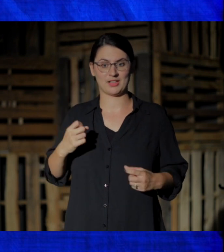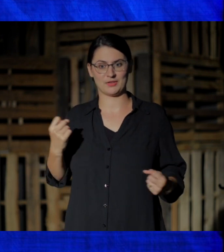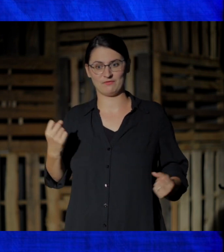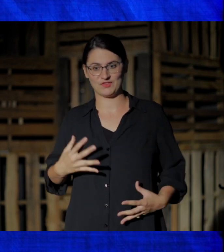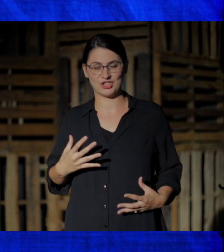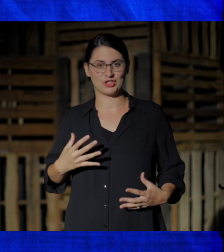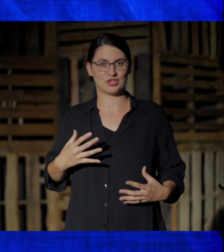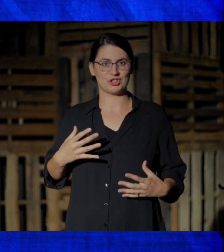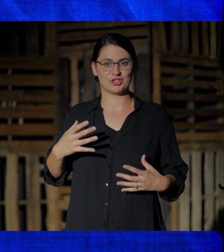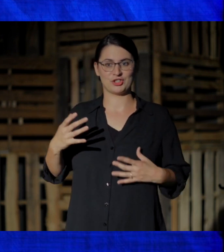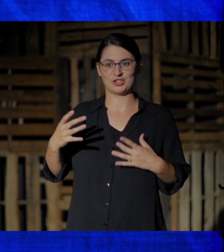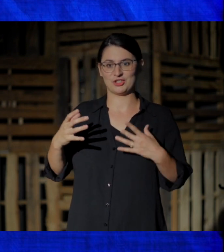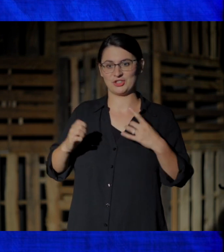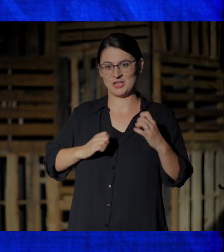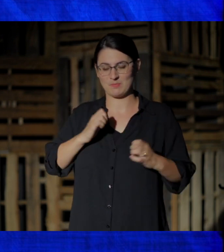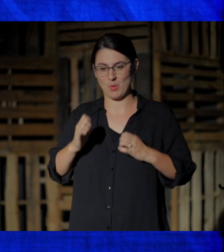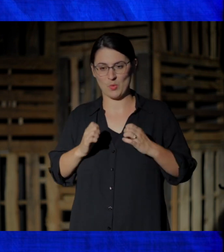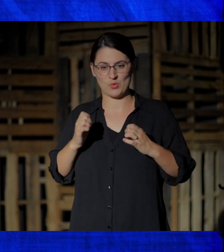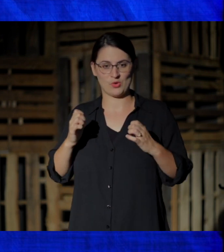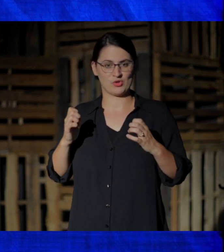in your life and you don't even know why.